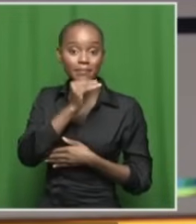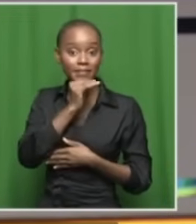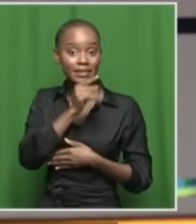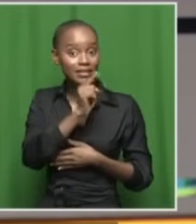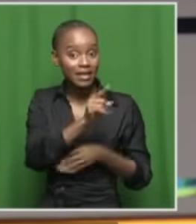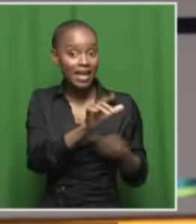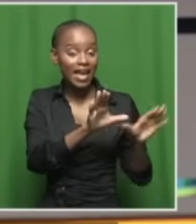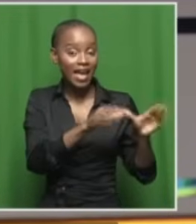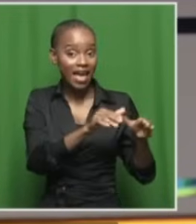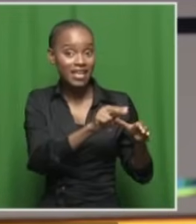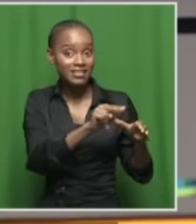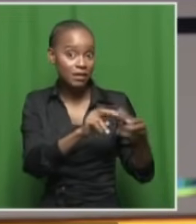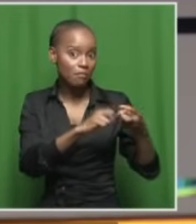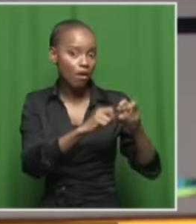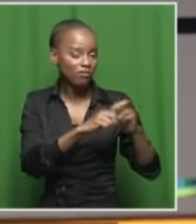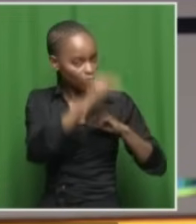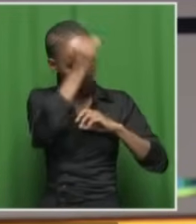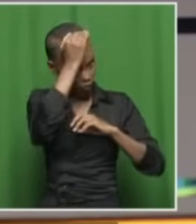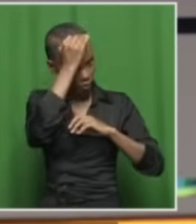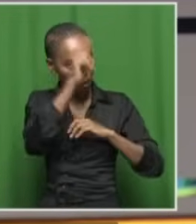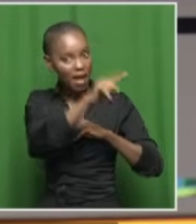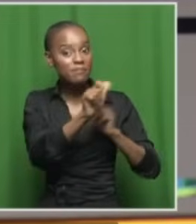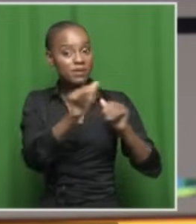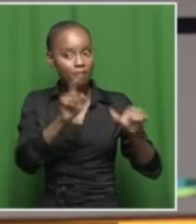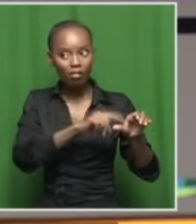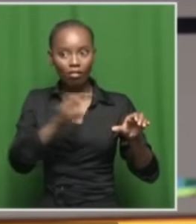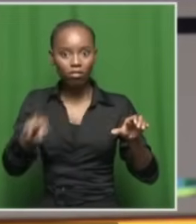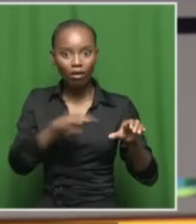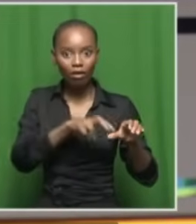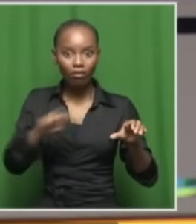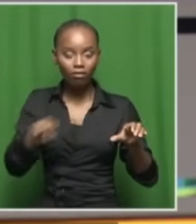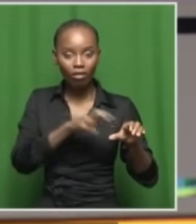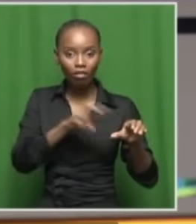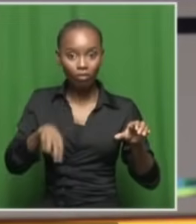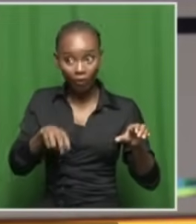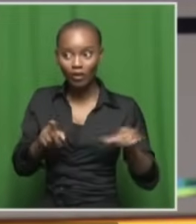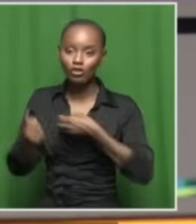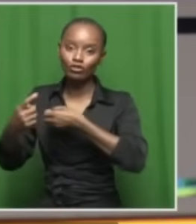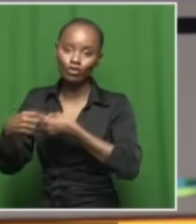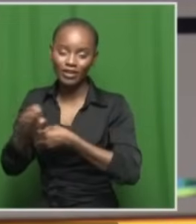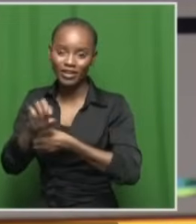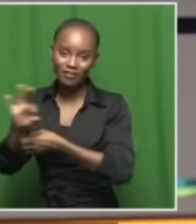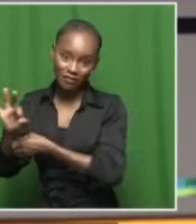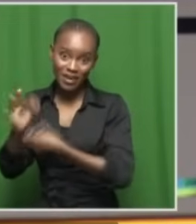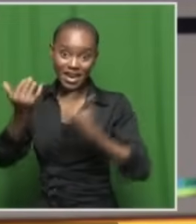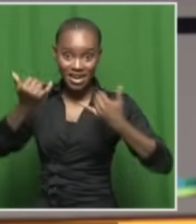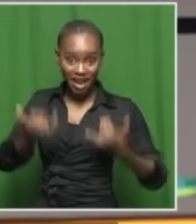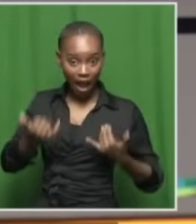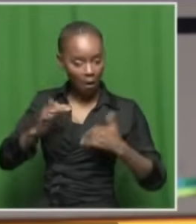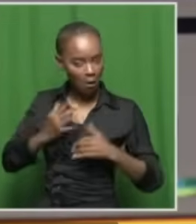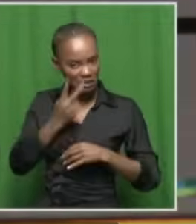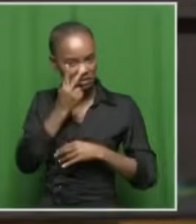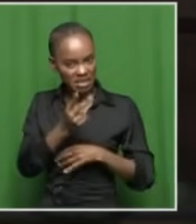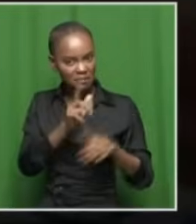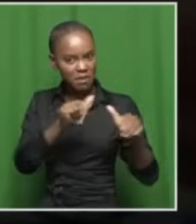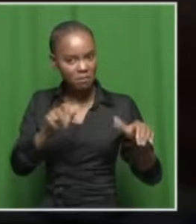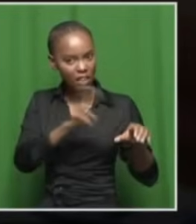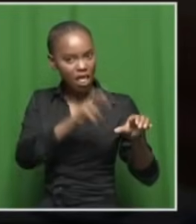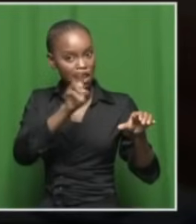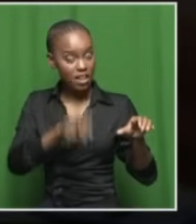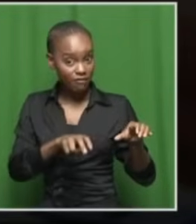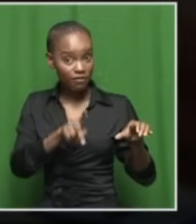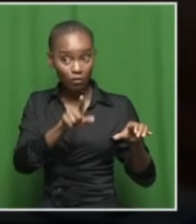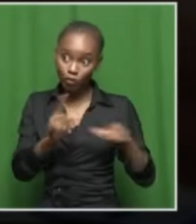Jacob Zuma coming back, we are yet to see whether those votes will now go back to the